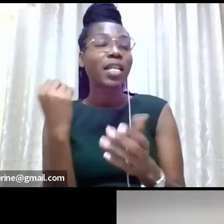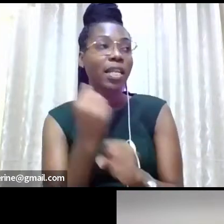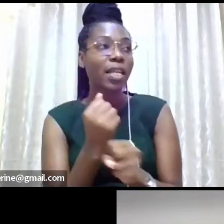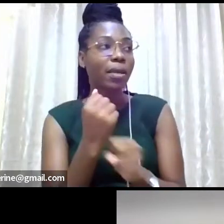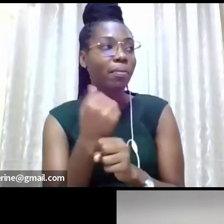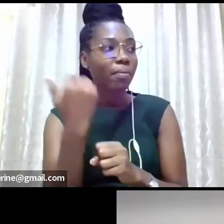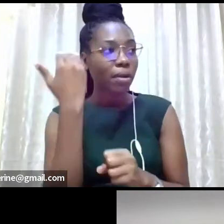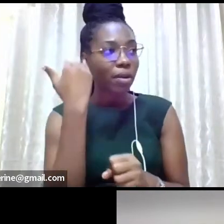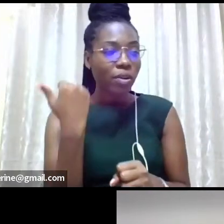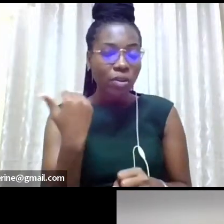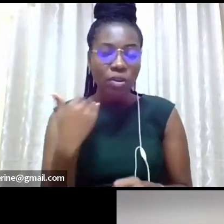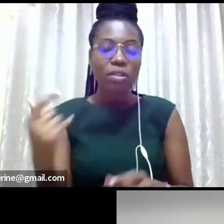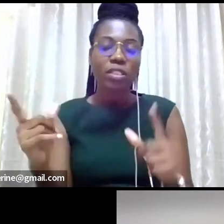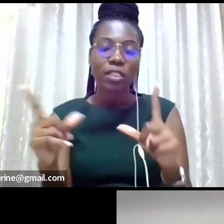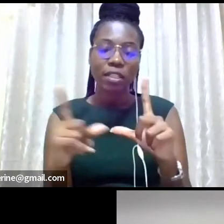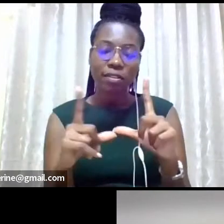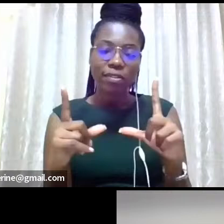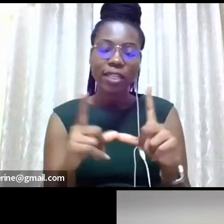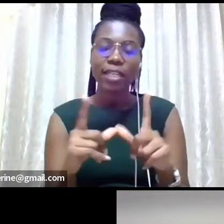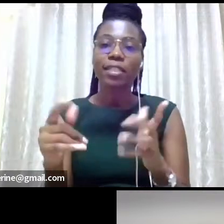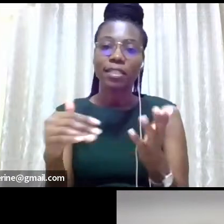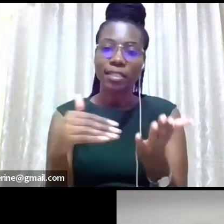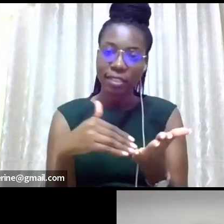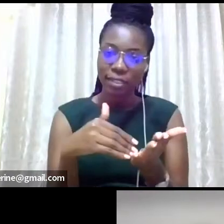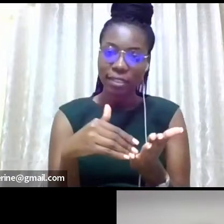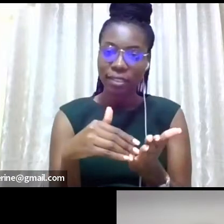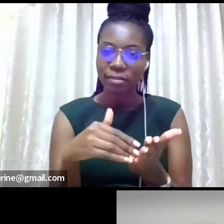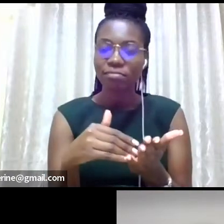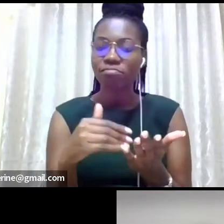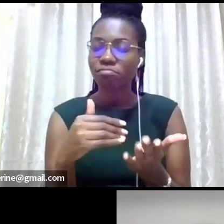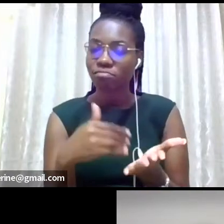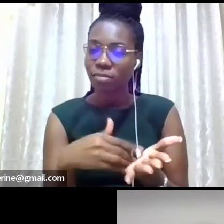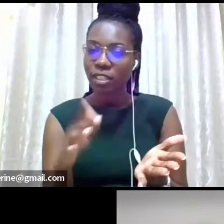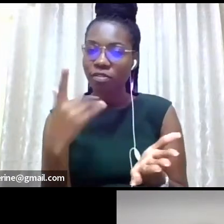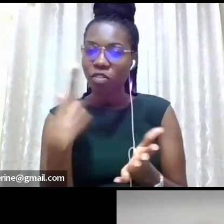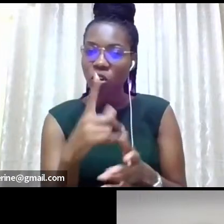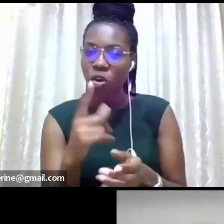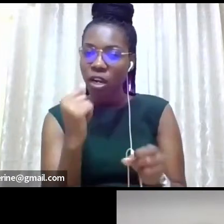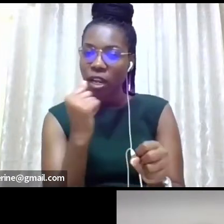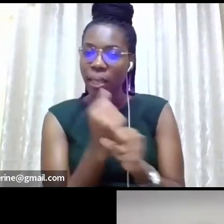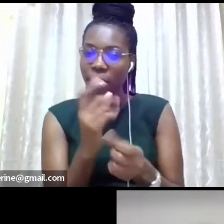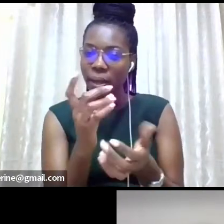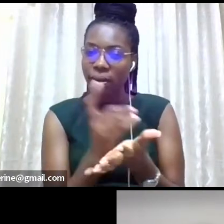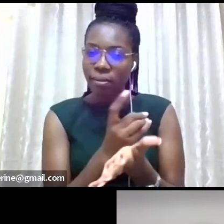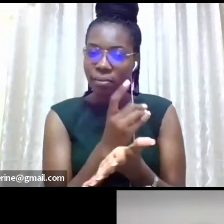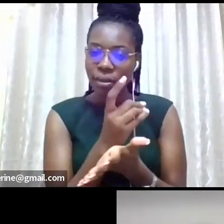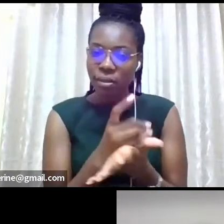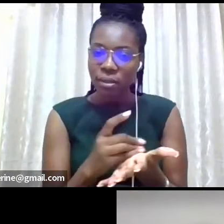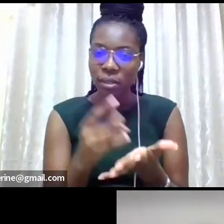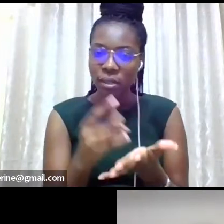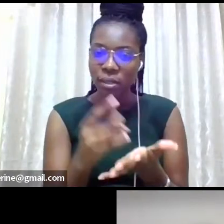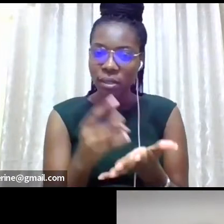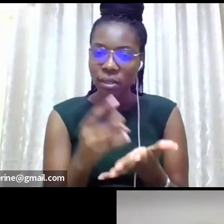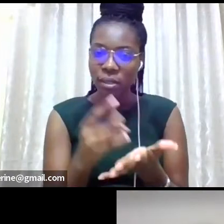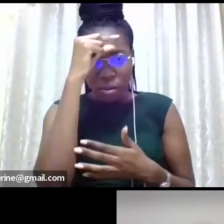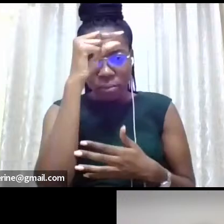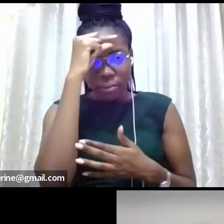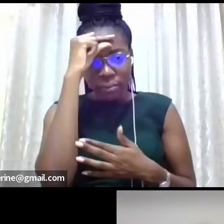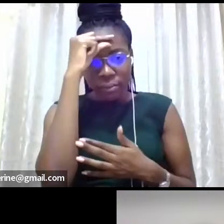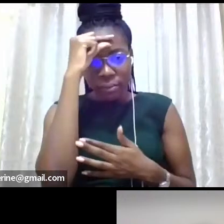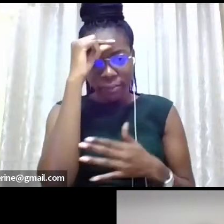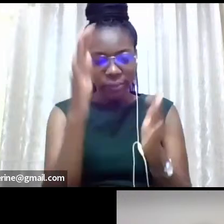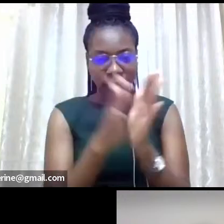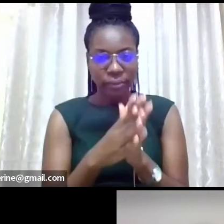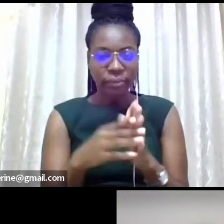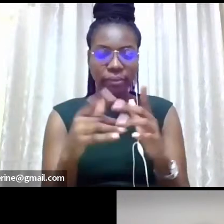of service to the not labor court, I mean the labor department of the government. I have learned